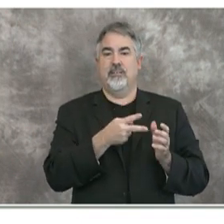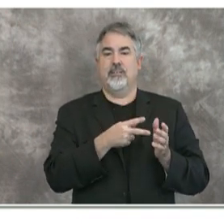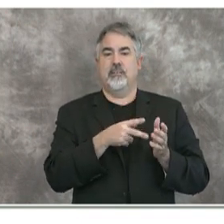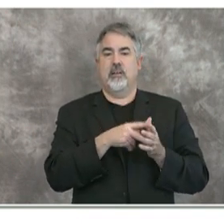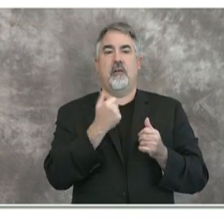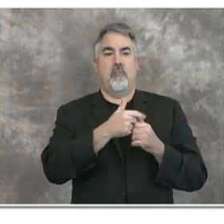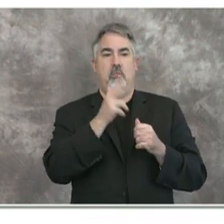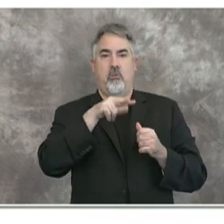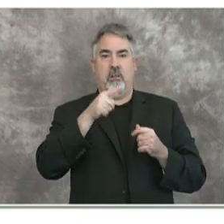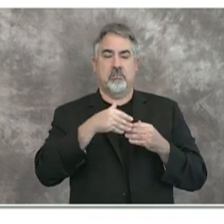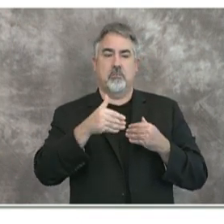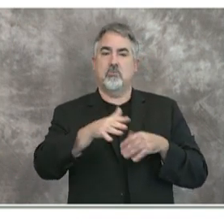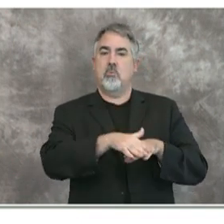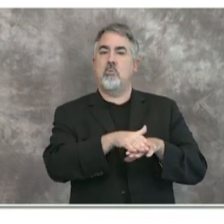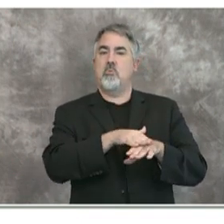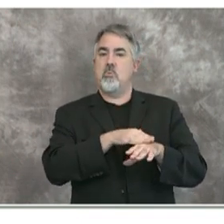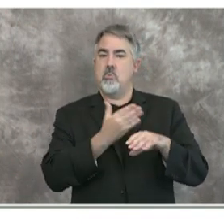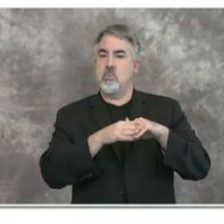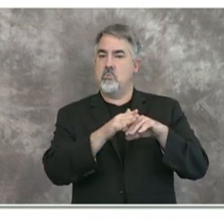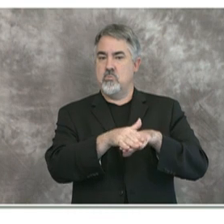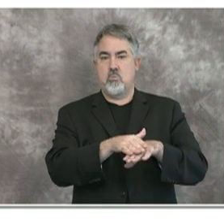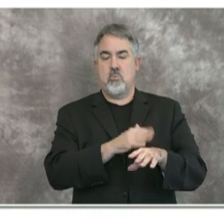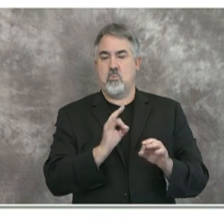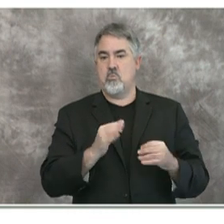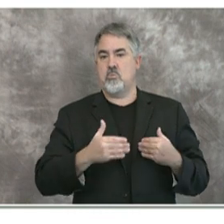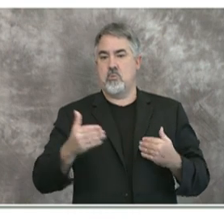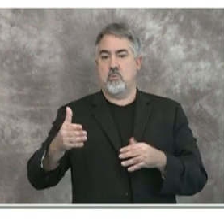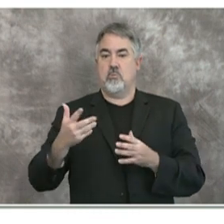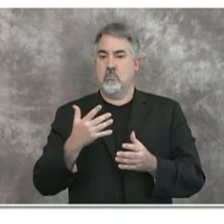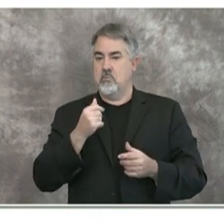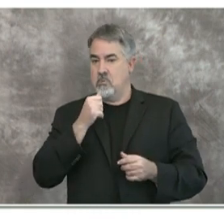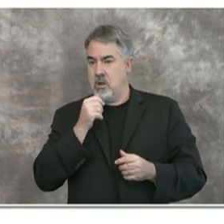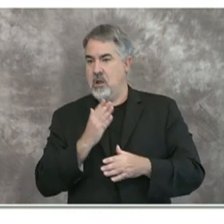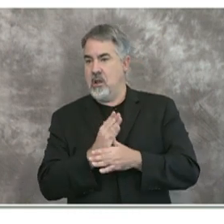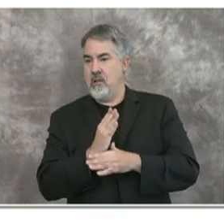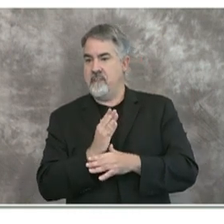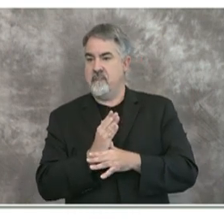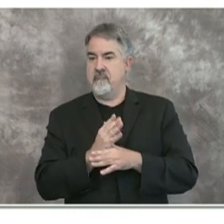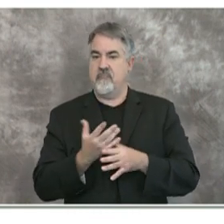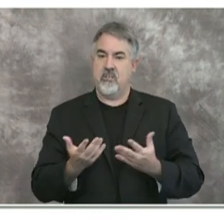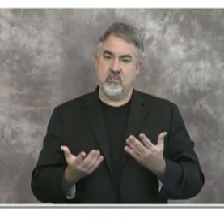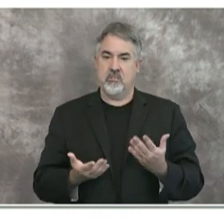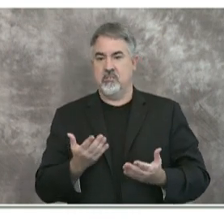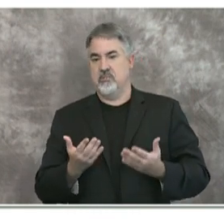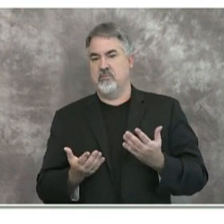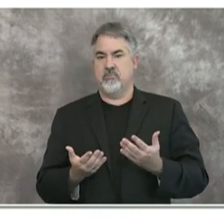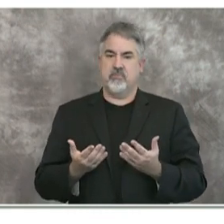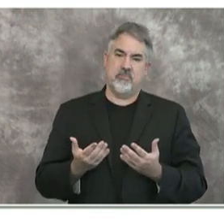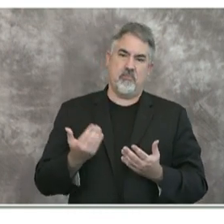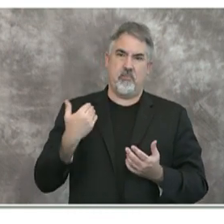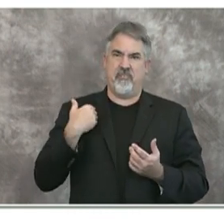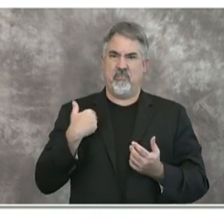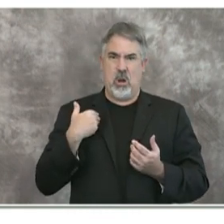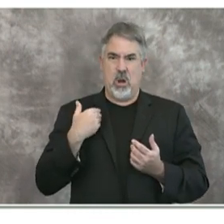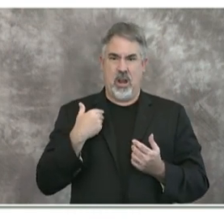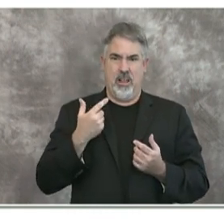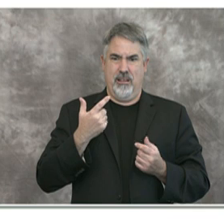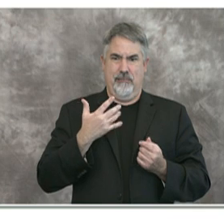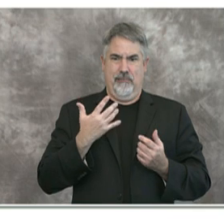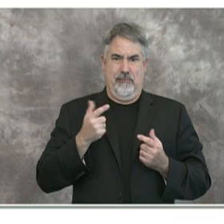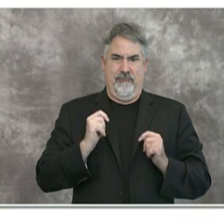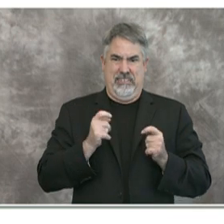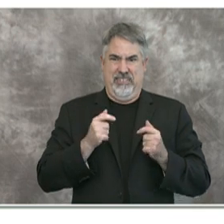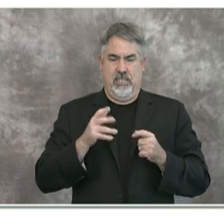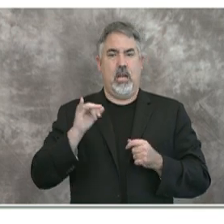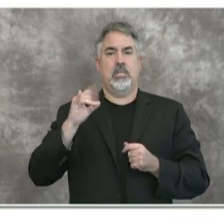days. Again, the doubling time average we've talked about before with exponential growth. ICU